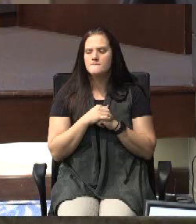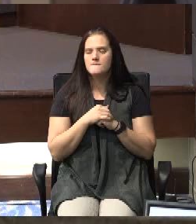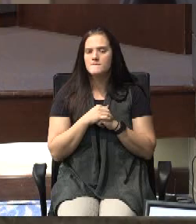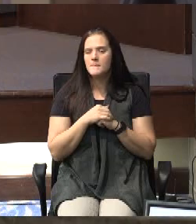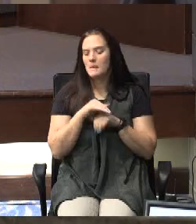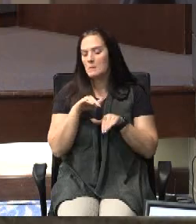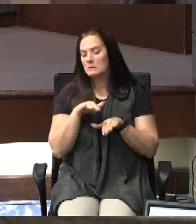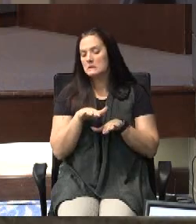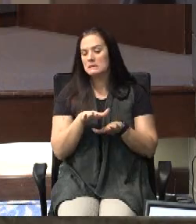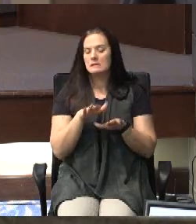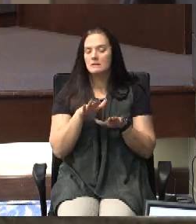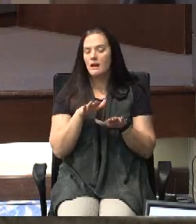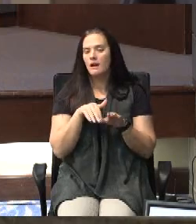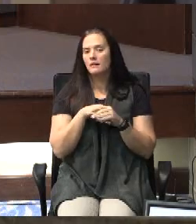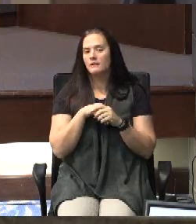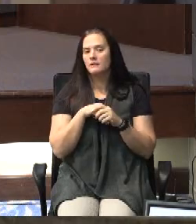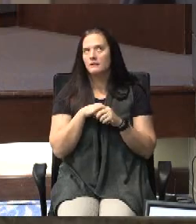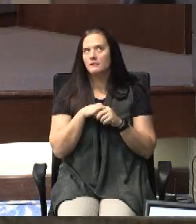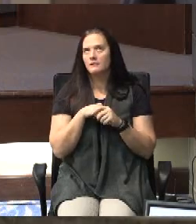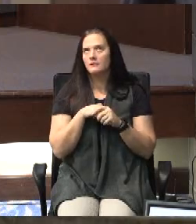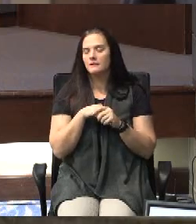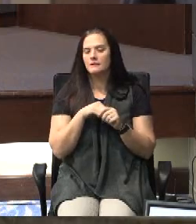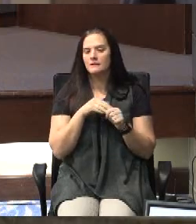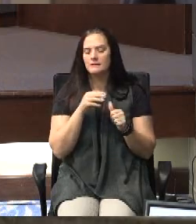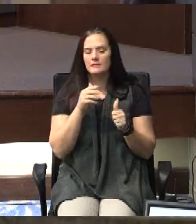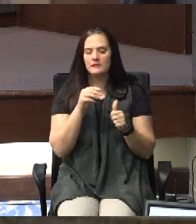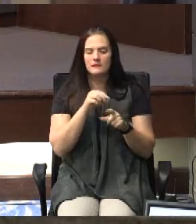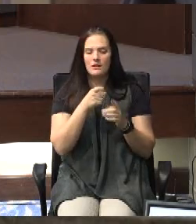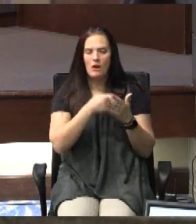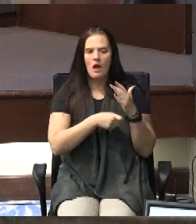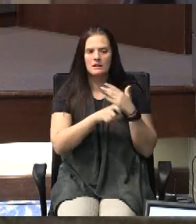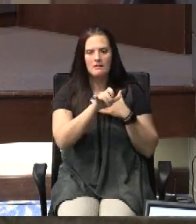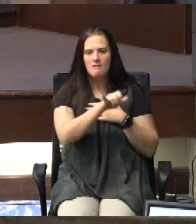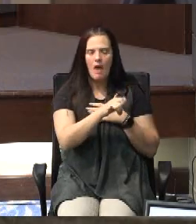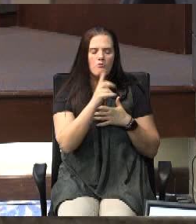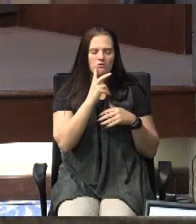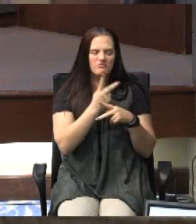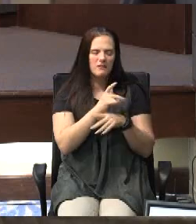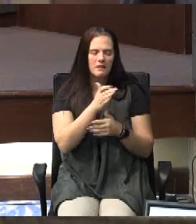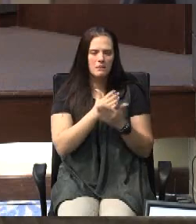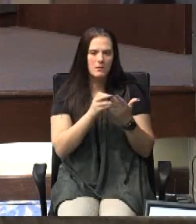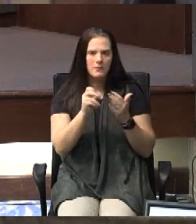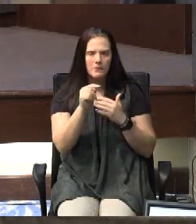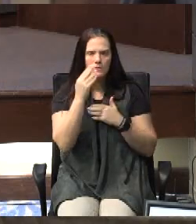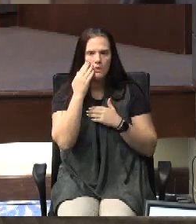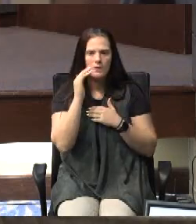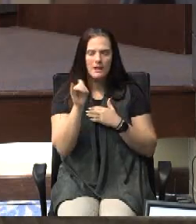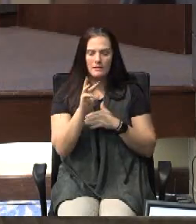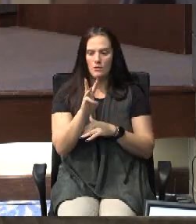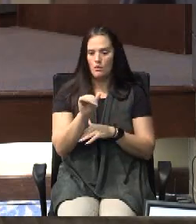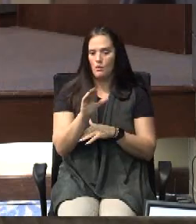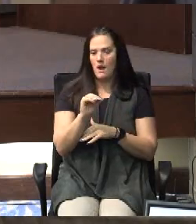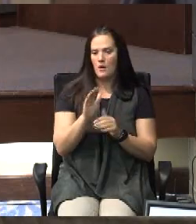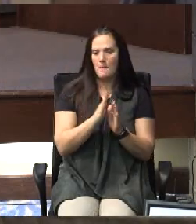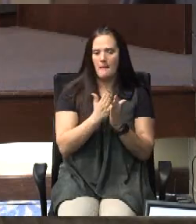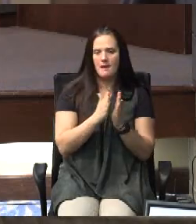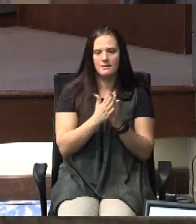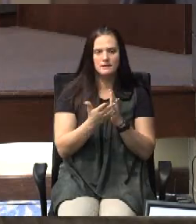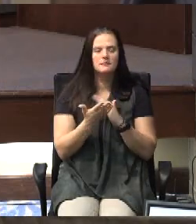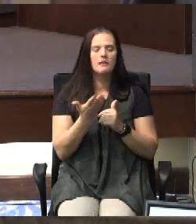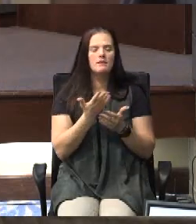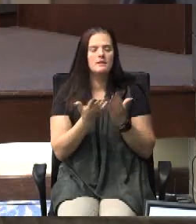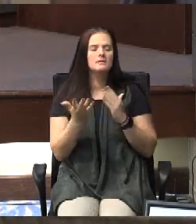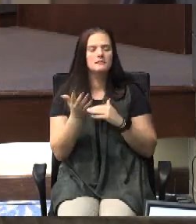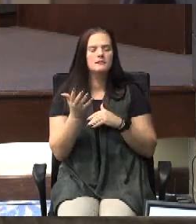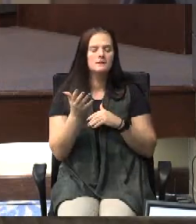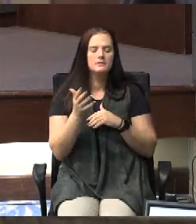slide it into, but that's a cost with that, but we'll figure that out. Like, you know, the Waco magazines and things,